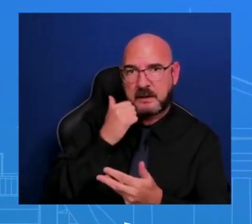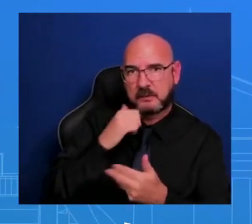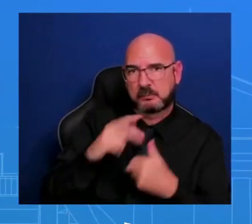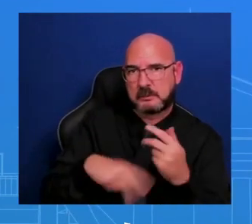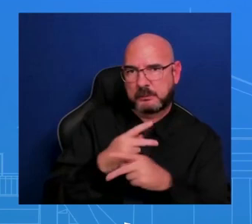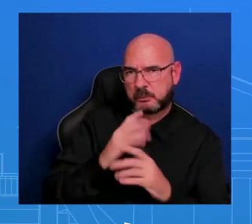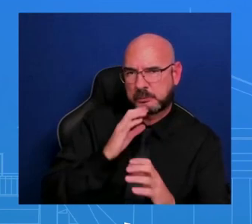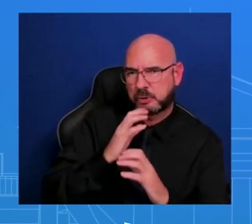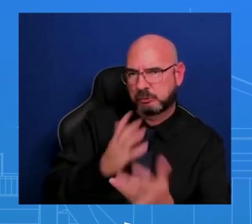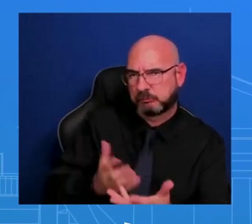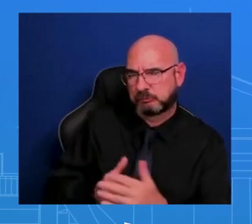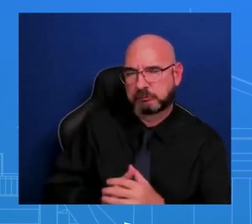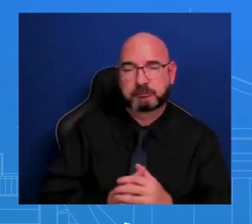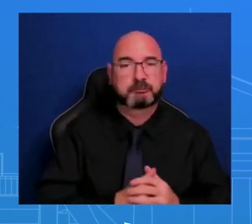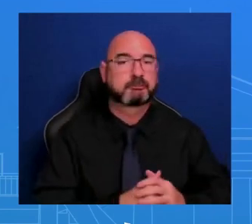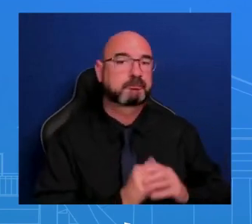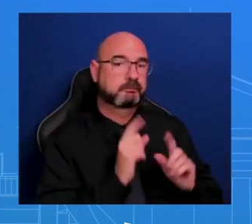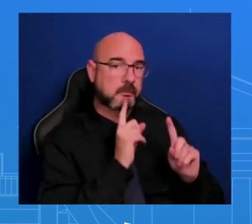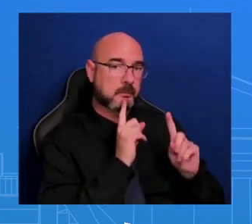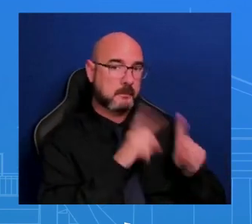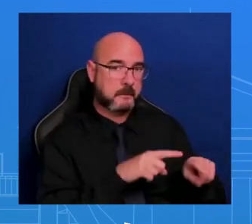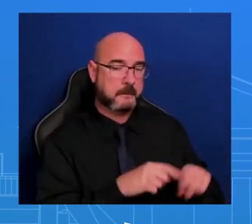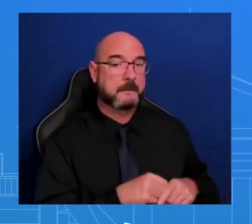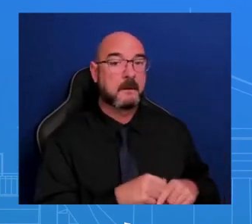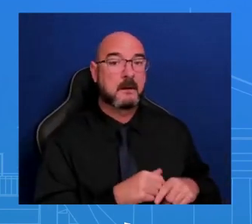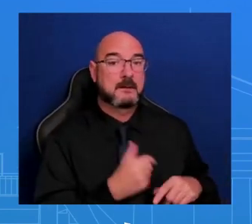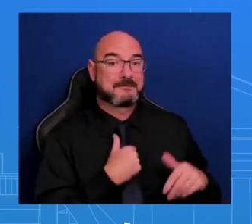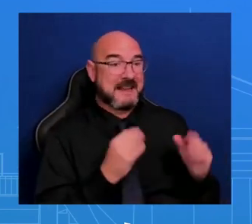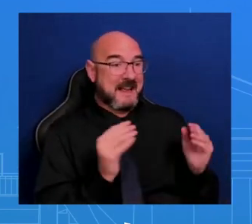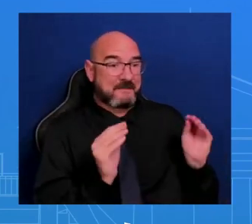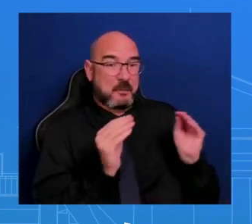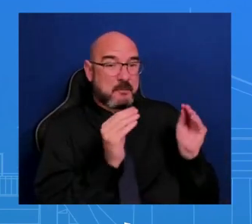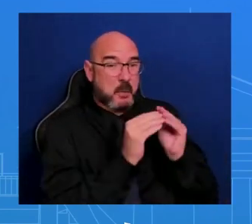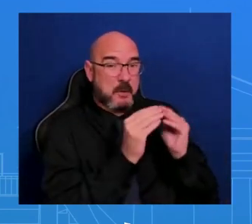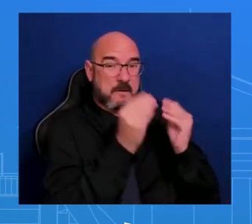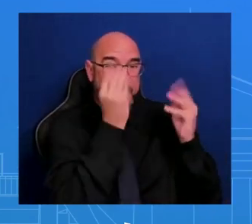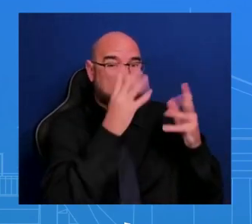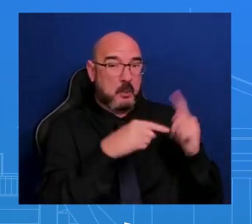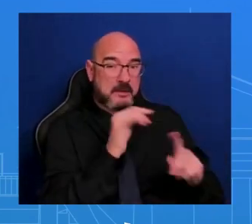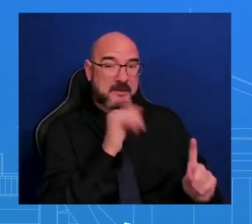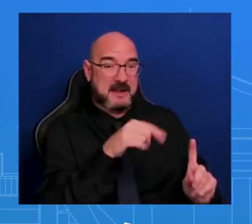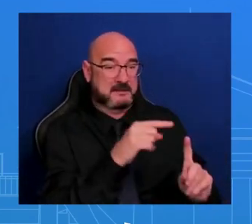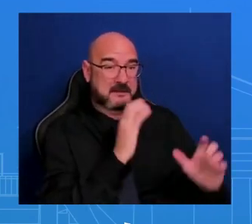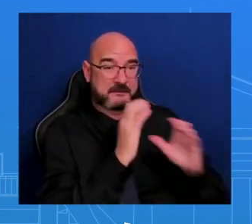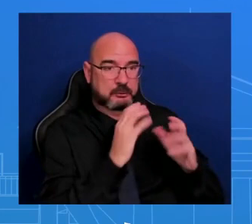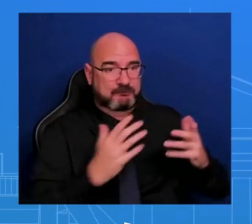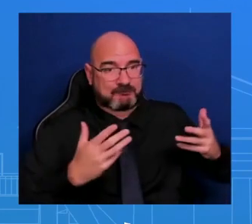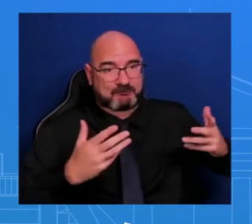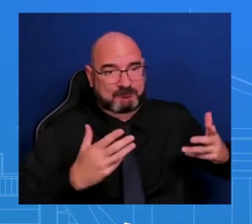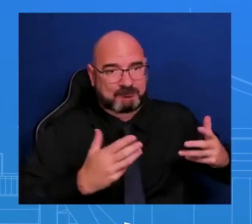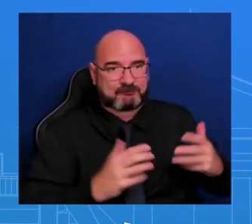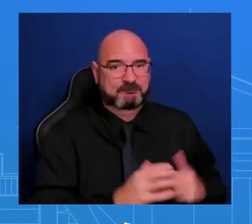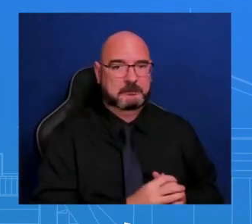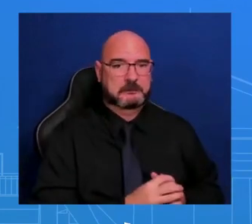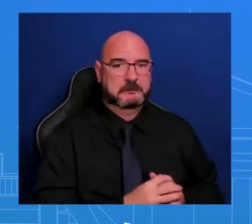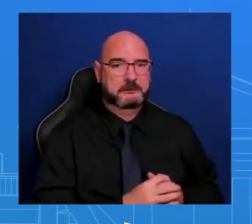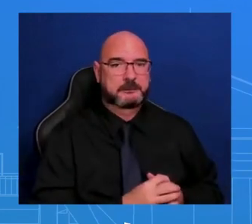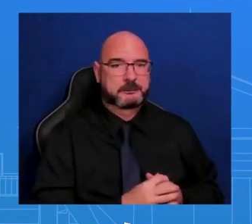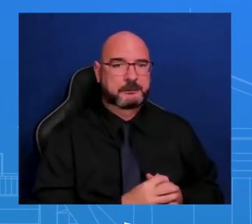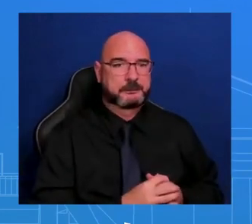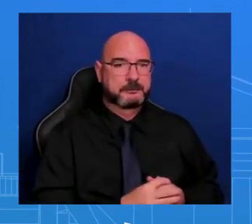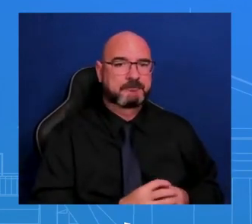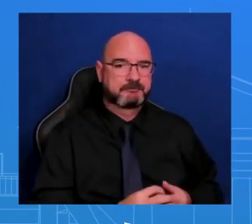conversations, so just don't have anything to share at this time on anything that's going to moving forward on as it relates to the